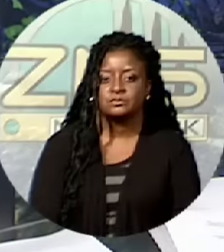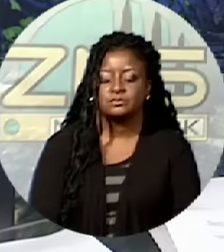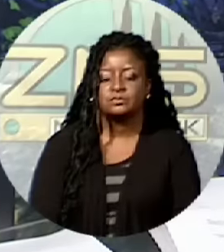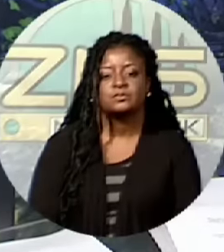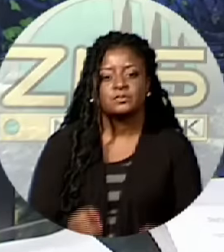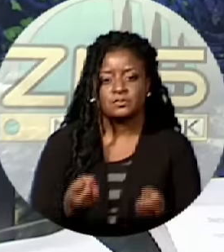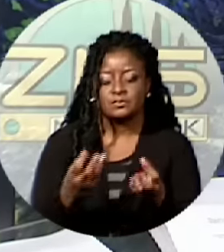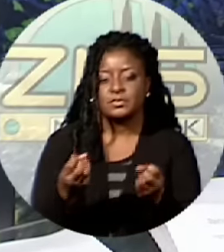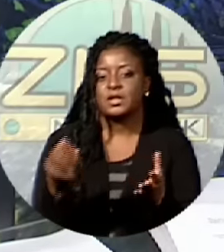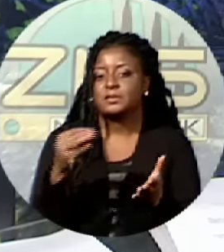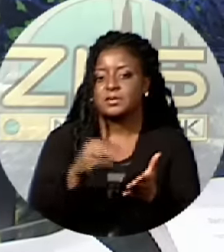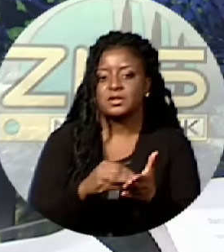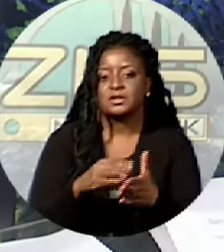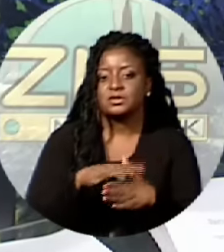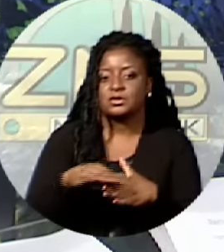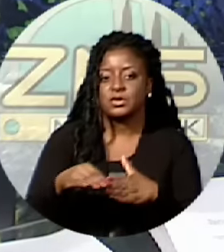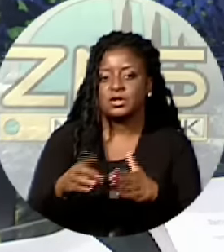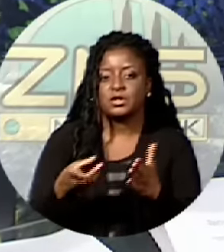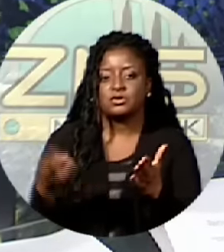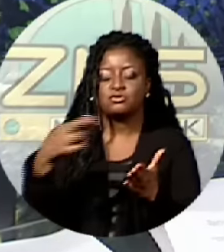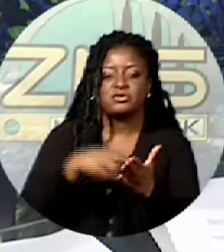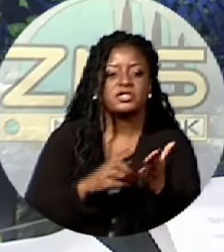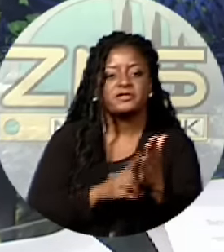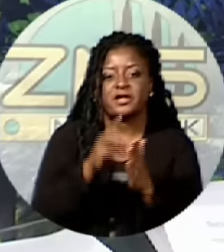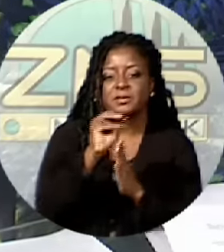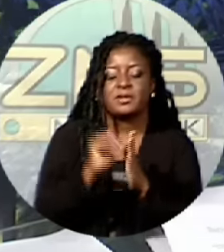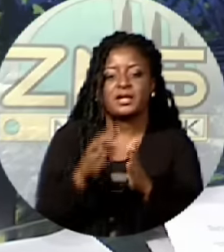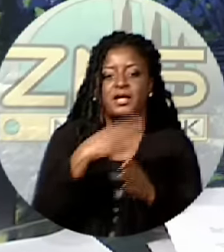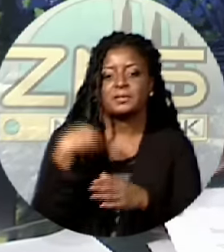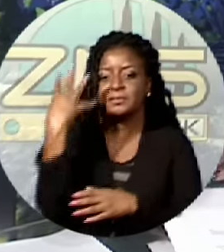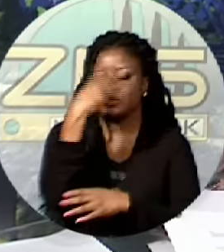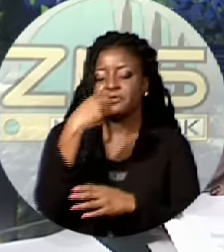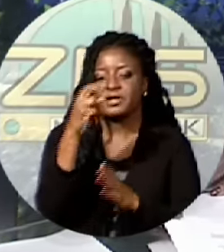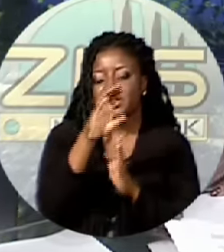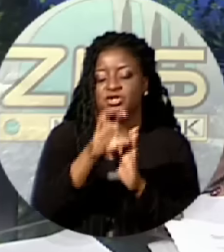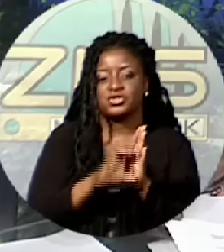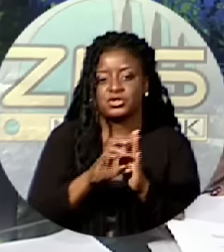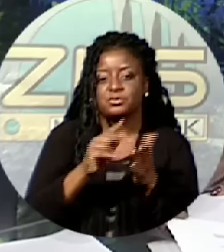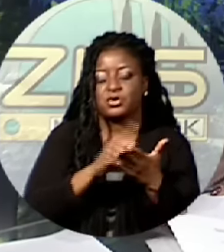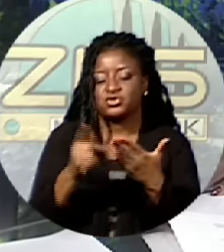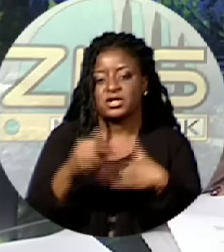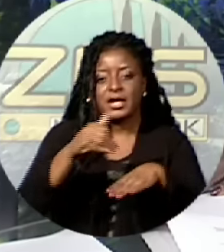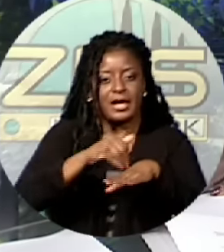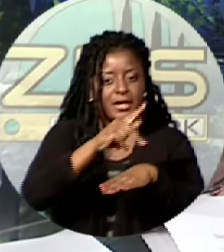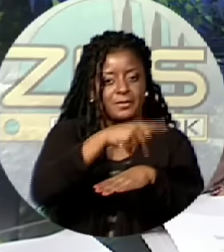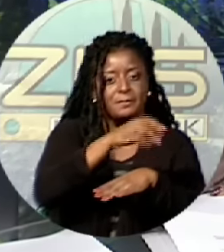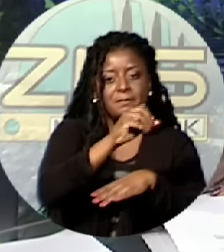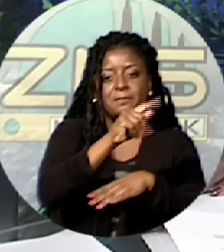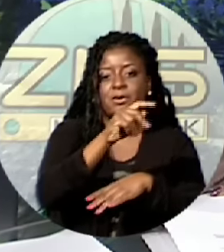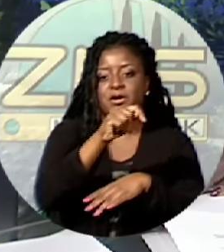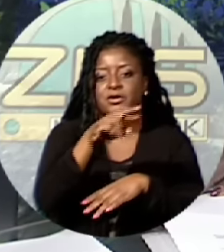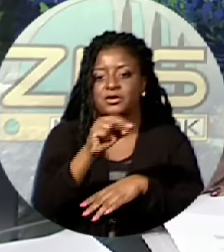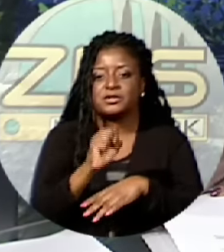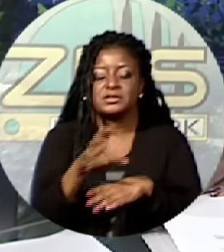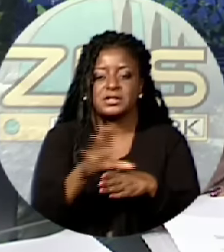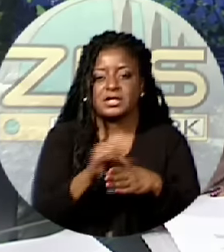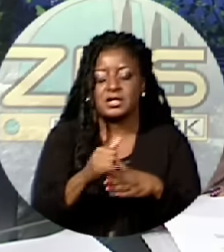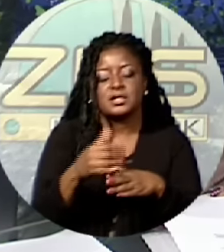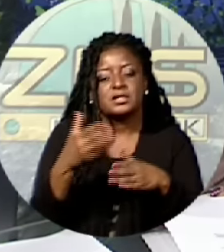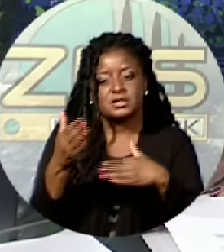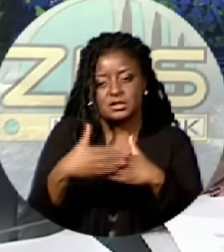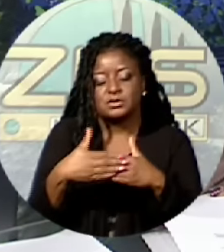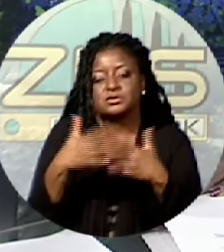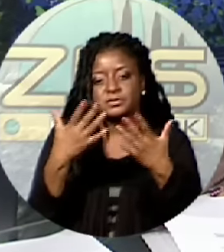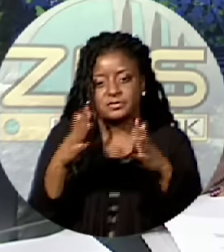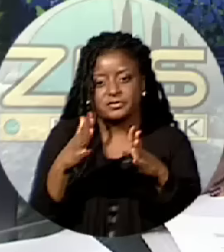The multi-million dollar redevelopment and beautification project at Potter's Quay is nearing completion. The project is expected to transform the